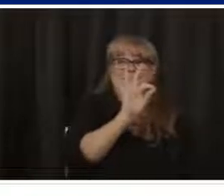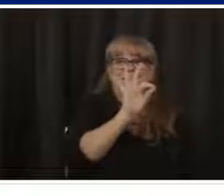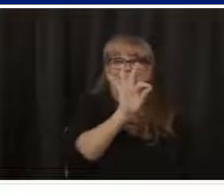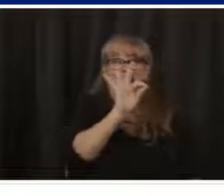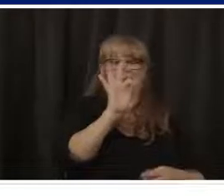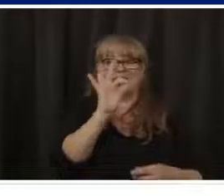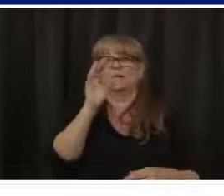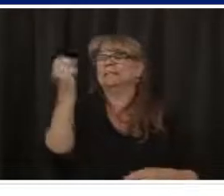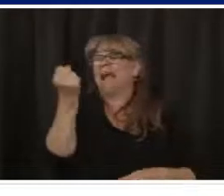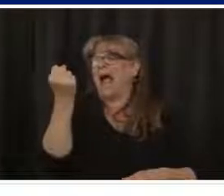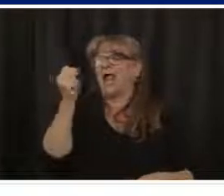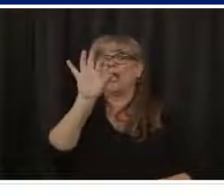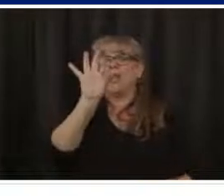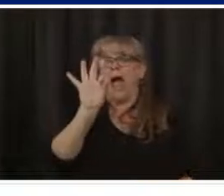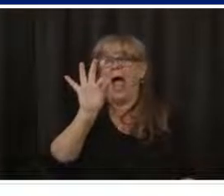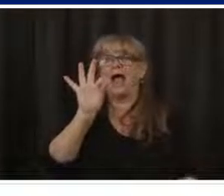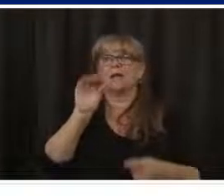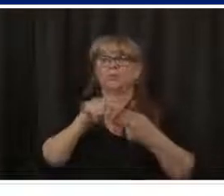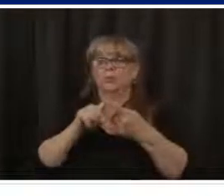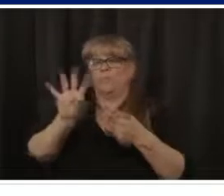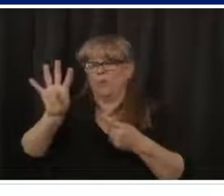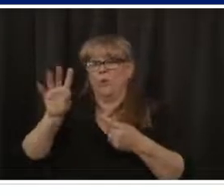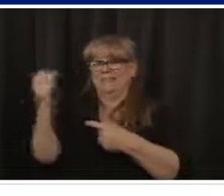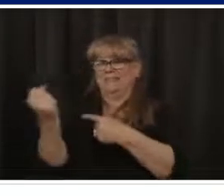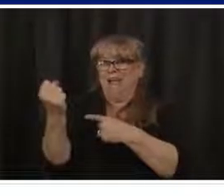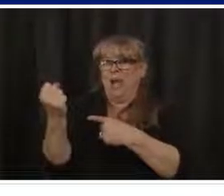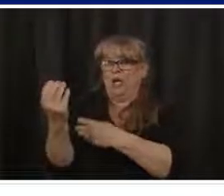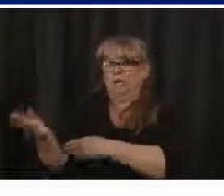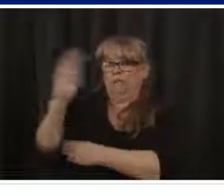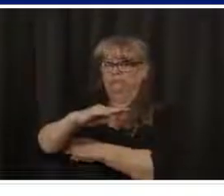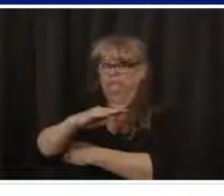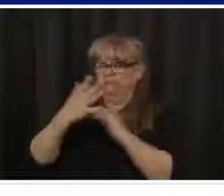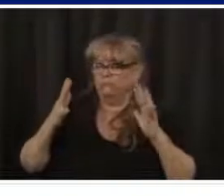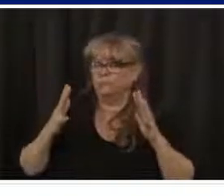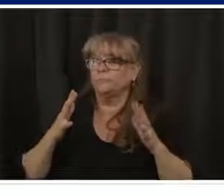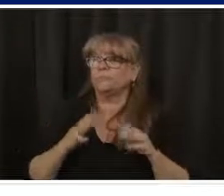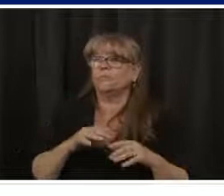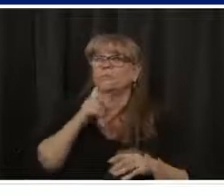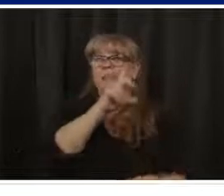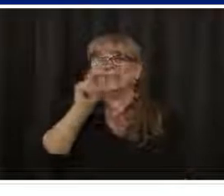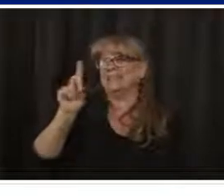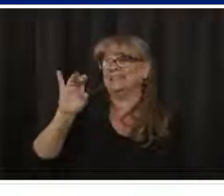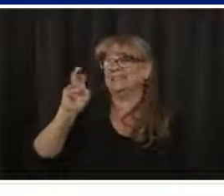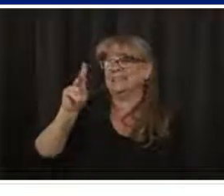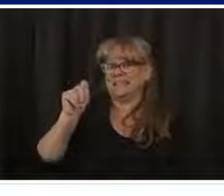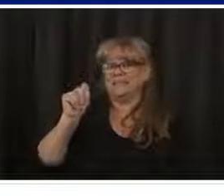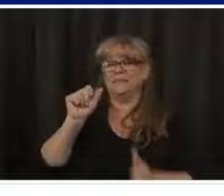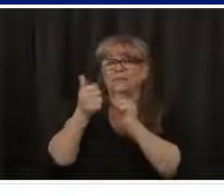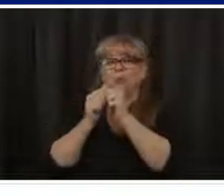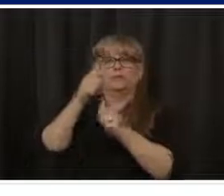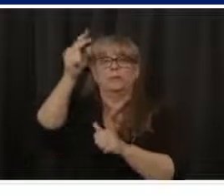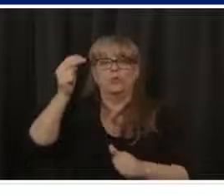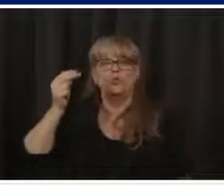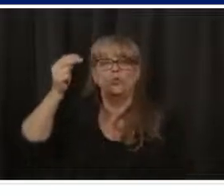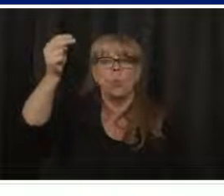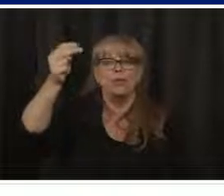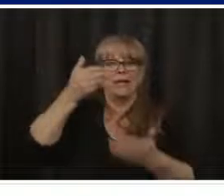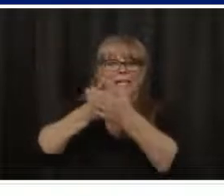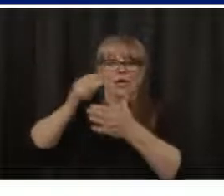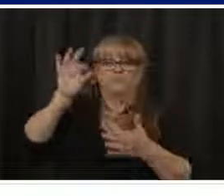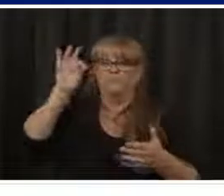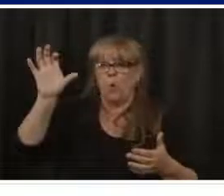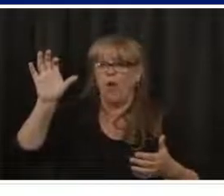appointments available in the next few days. Adams County Dick's Sporting Goods is open Sunday through Thursday, 9 a.m. to 5 p.m.